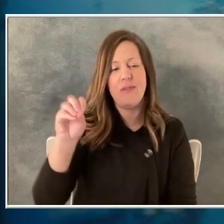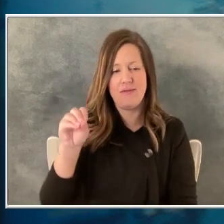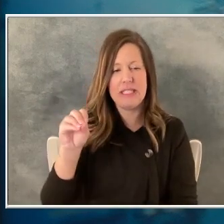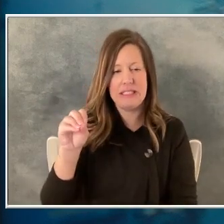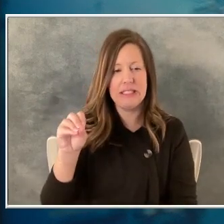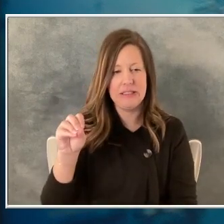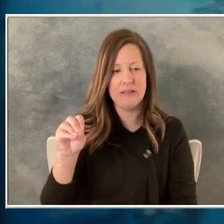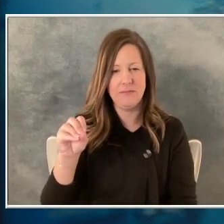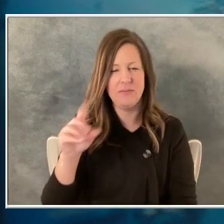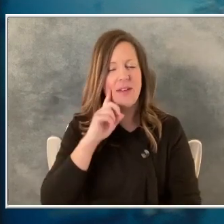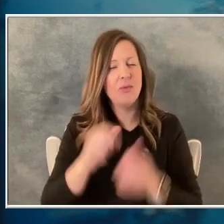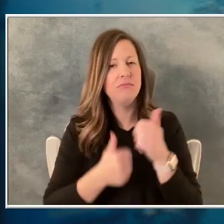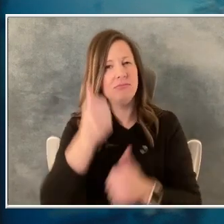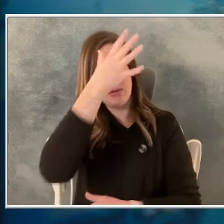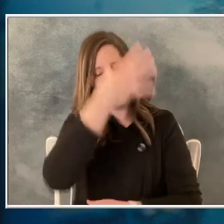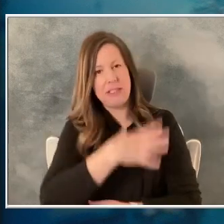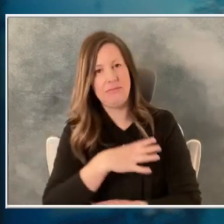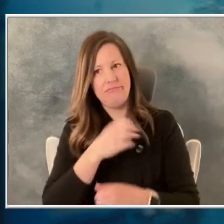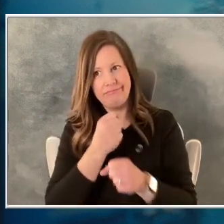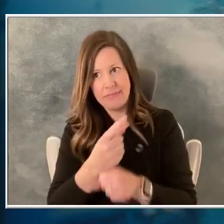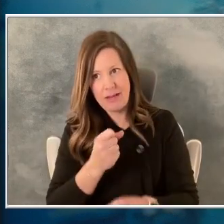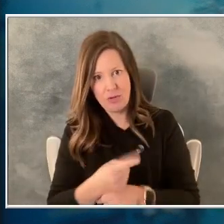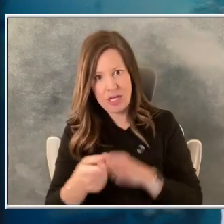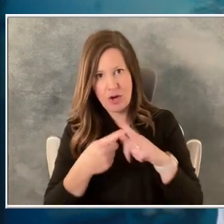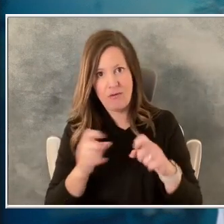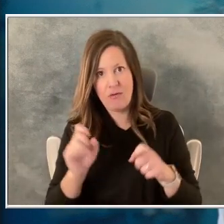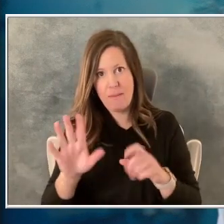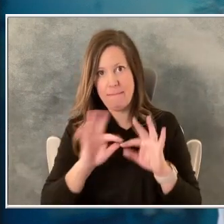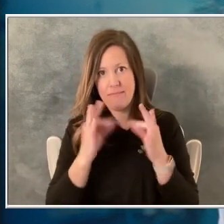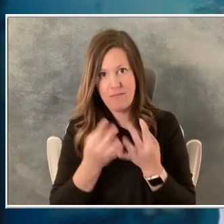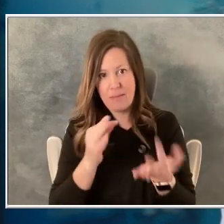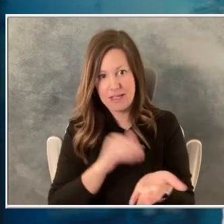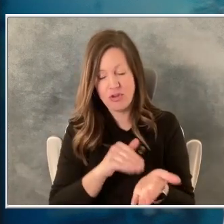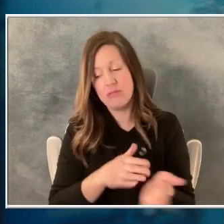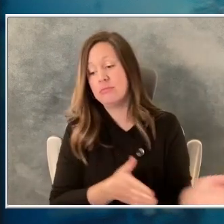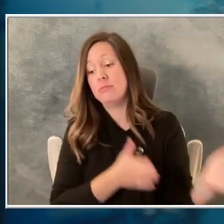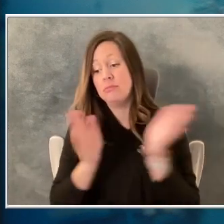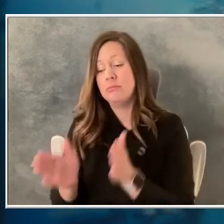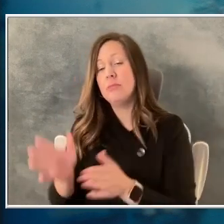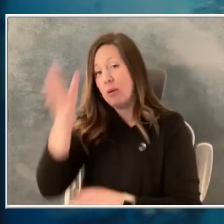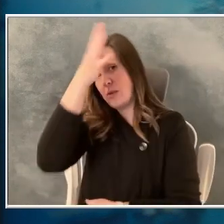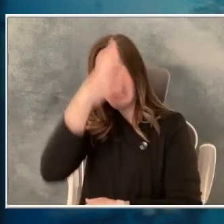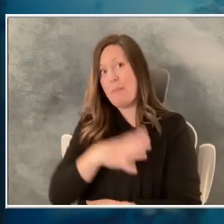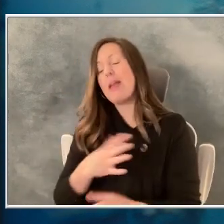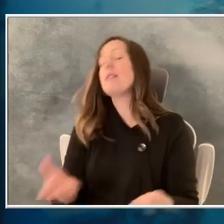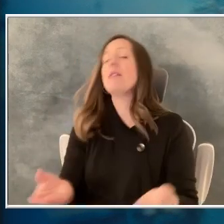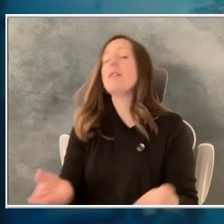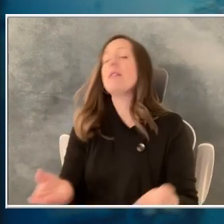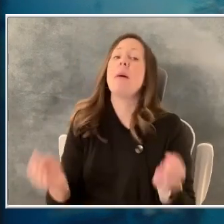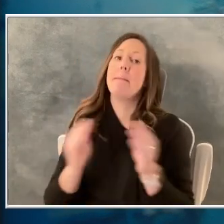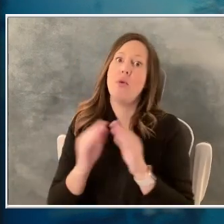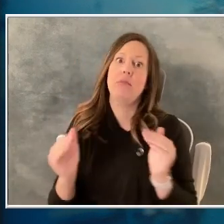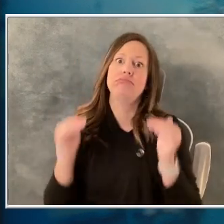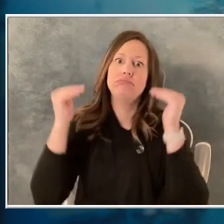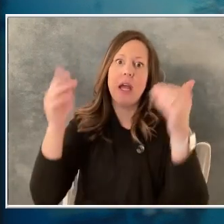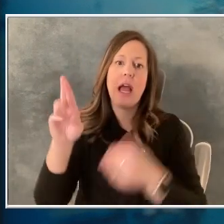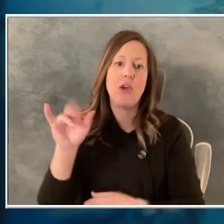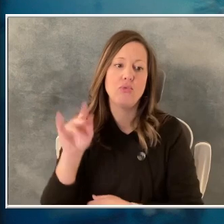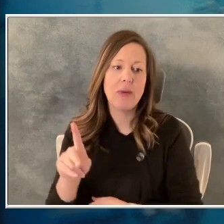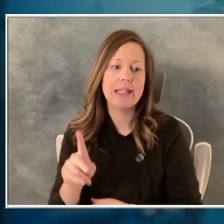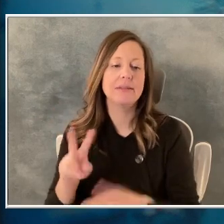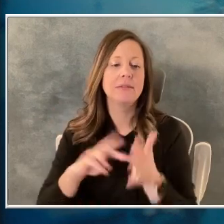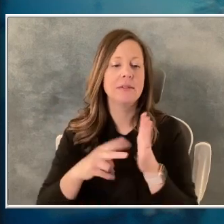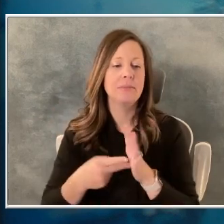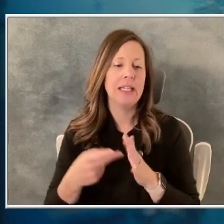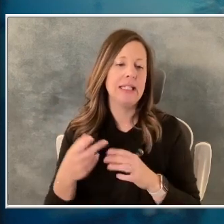their PSAs every year from their primary care doctor. For men who have a higher risk for prostate cancer, which include people who have a strong family